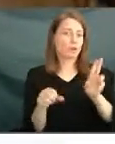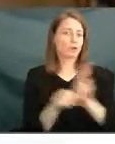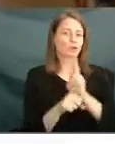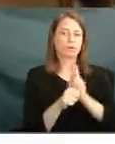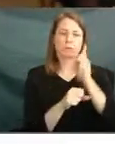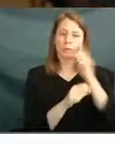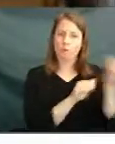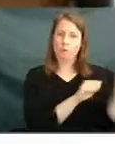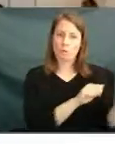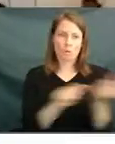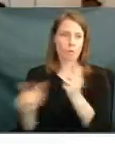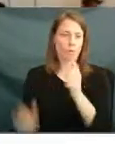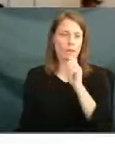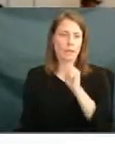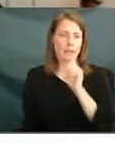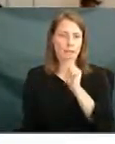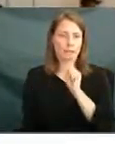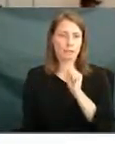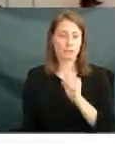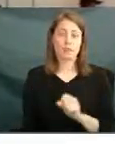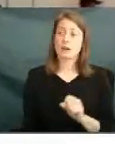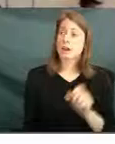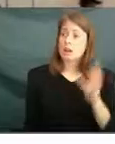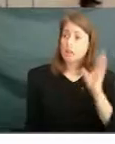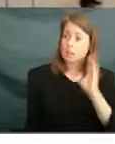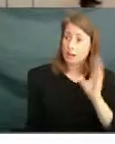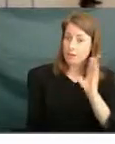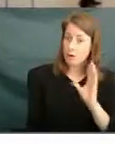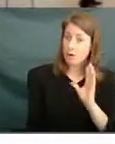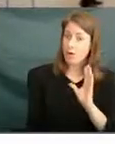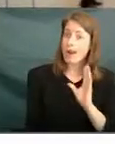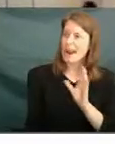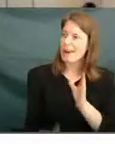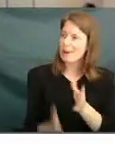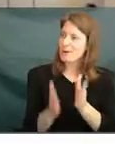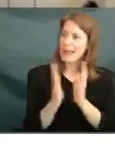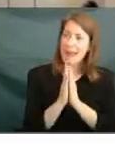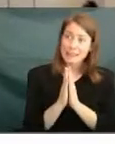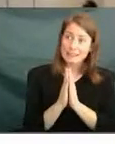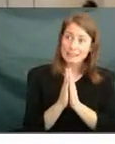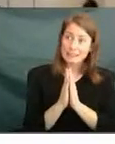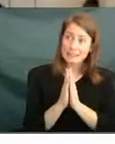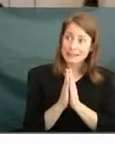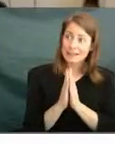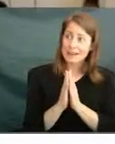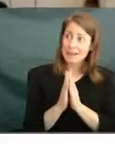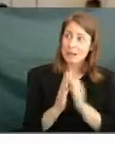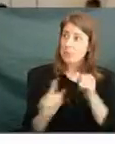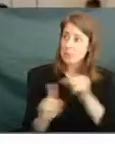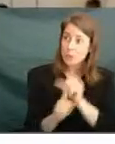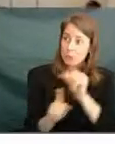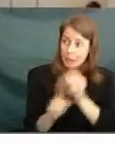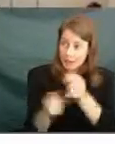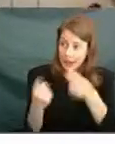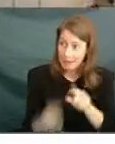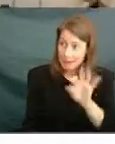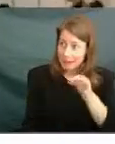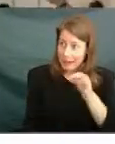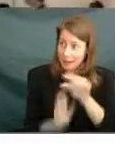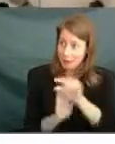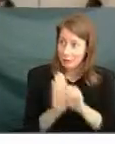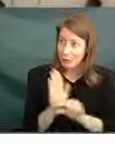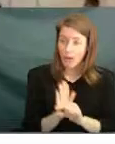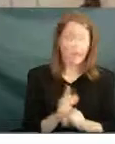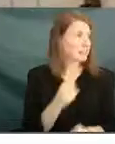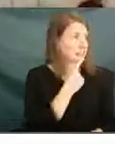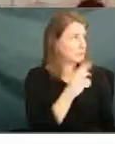And so when I asked, is there bullying that happens in 9th grade? No, no, no, no, no, no, no, everyone said. But then we started talking about the verbal bullying